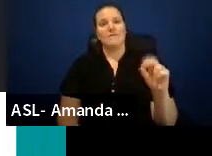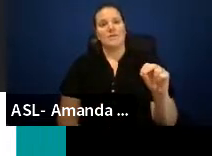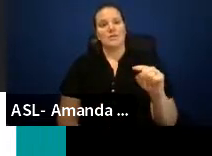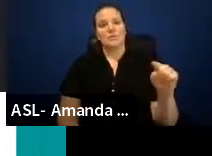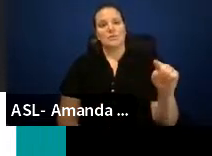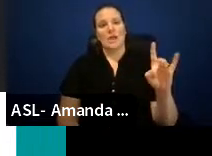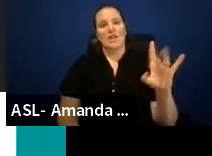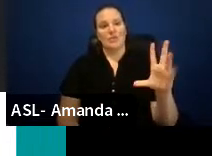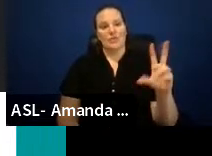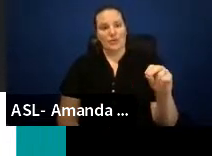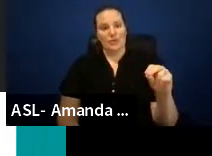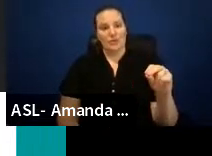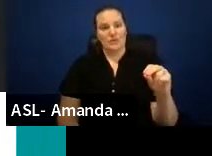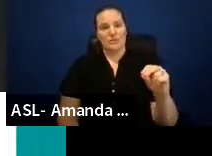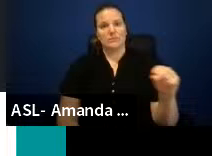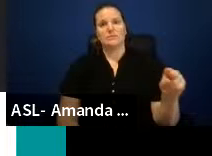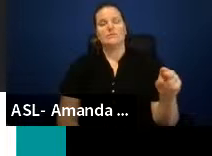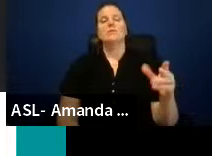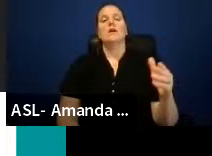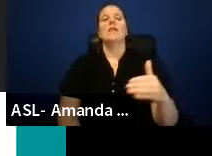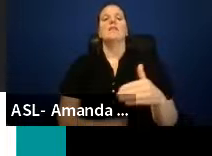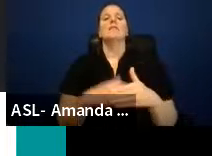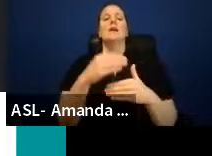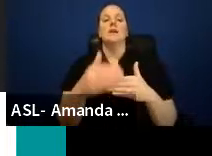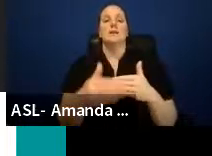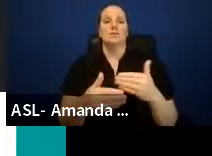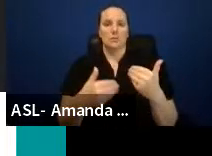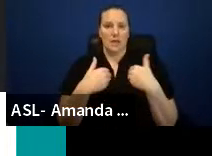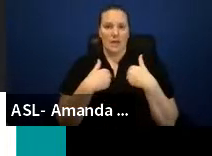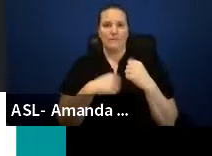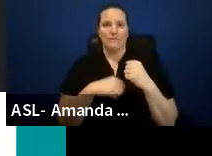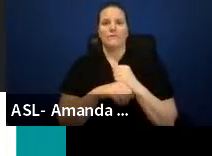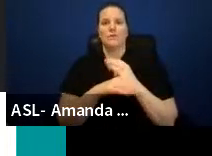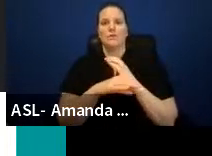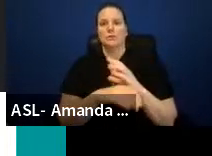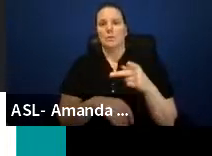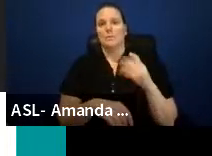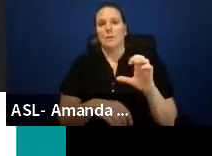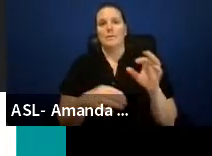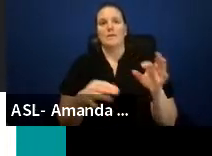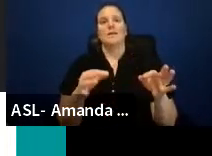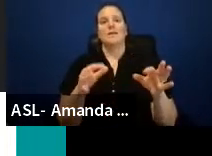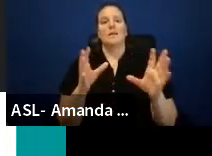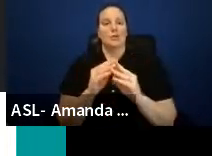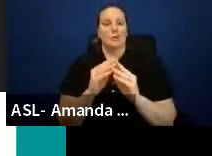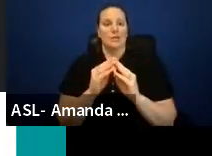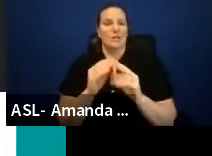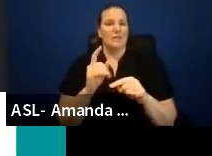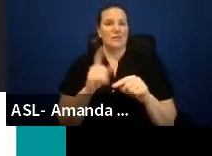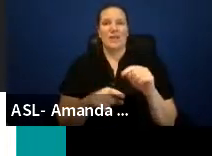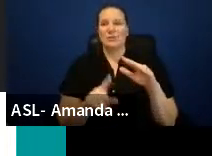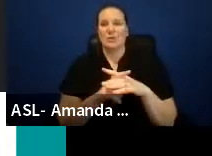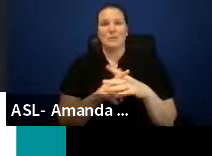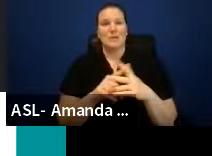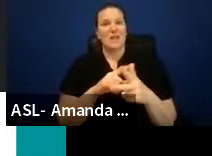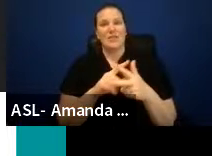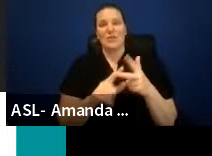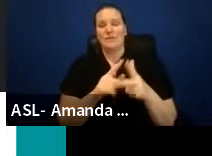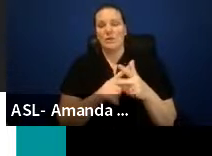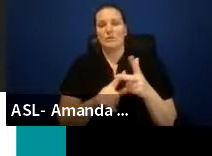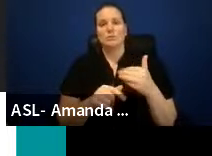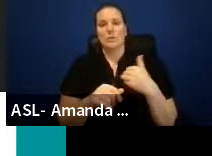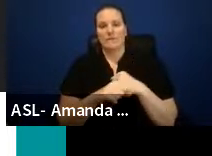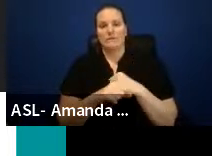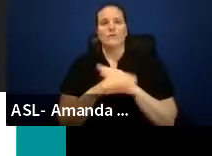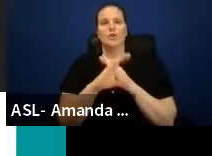to 8:30. And then we will have virtual public hearings. If you can't make either one of those, we'll have